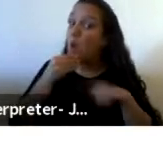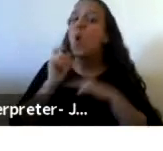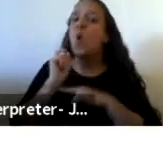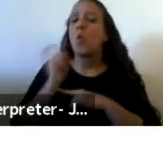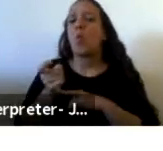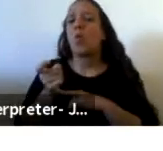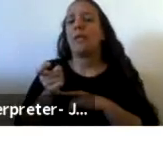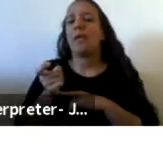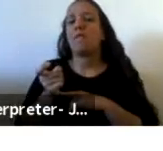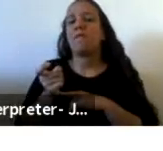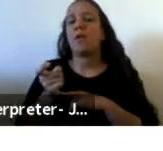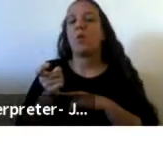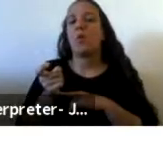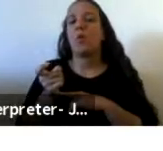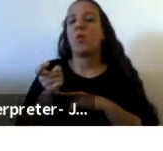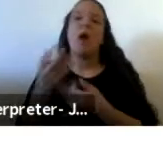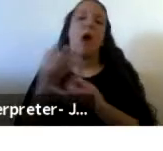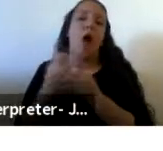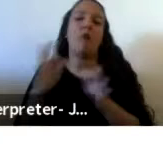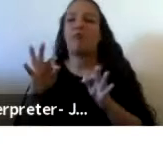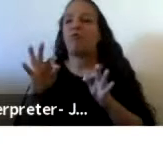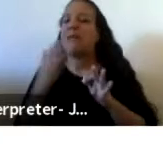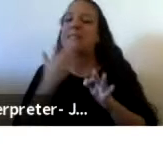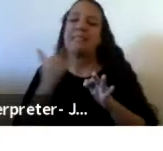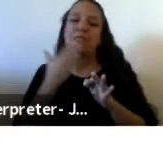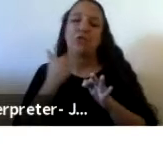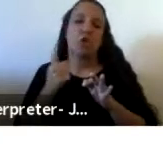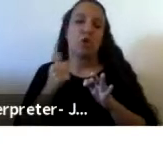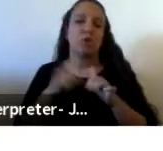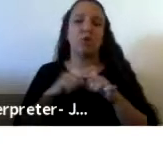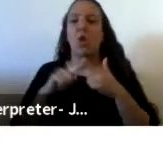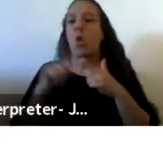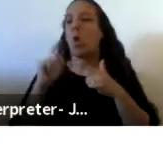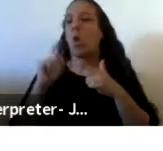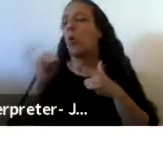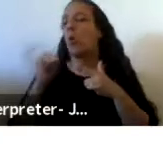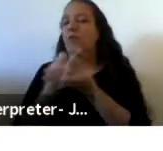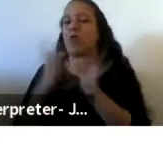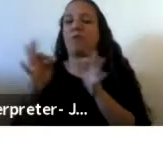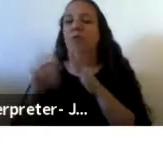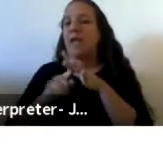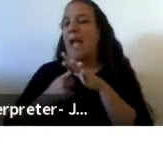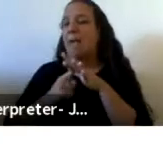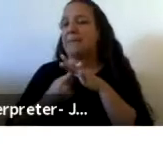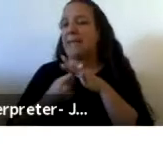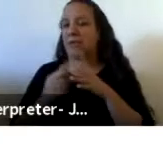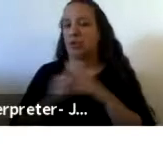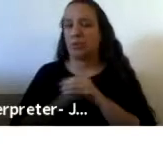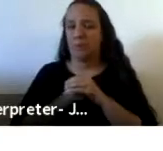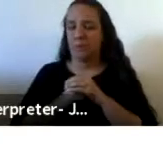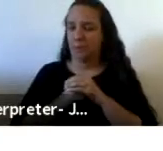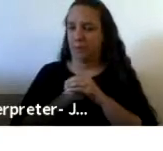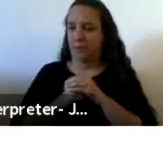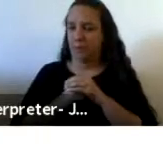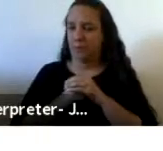free cheesecake, or we're going to give you an appetizer, anything that's creative, but you